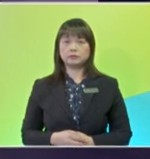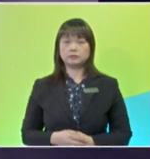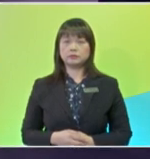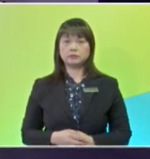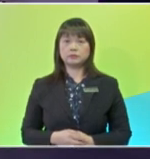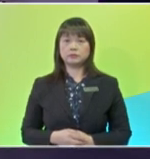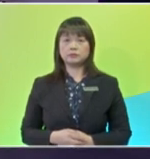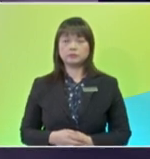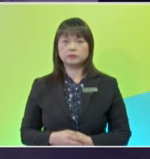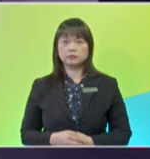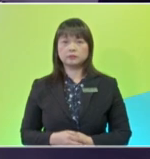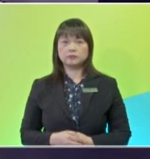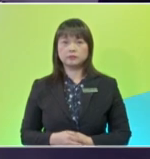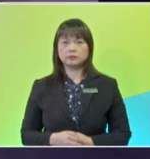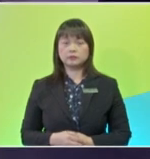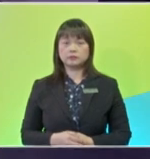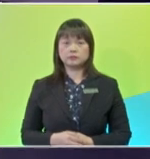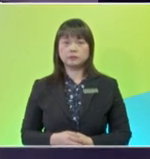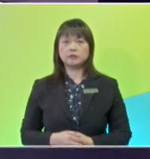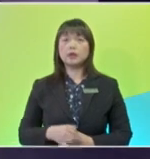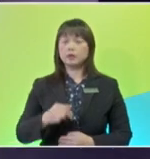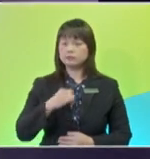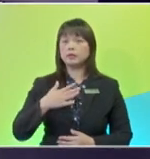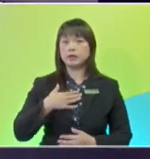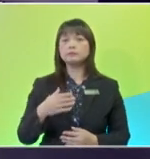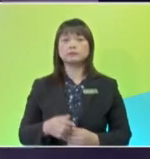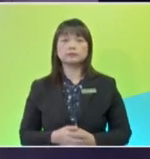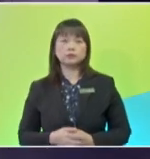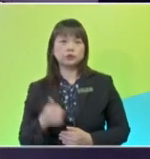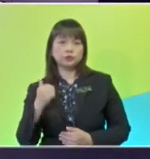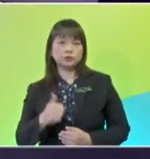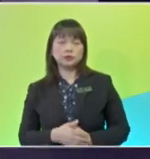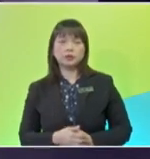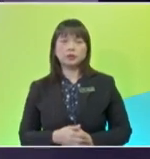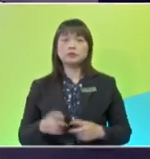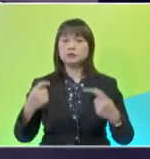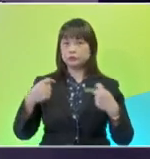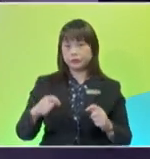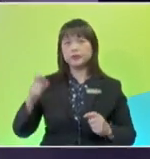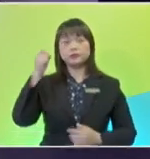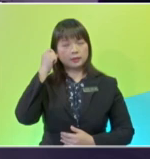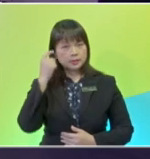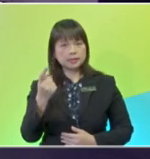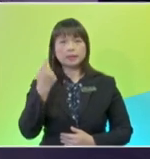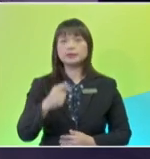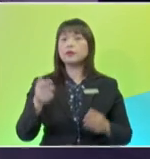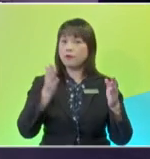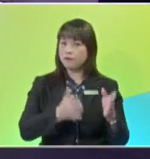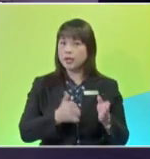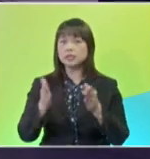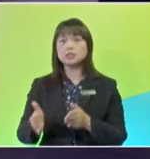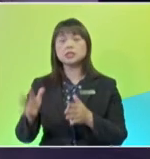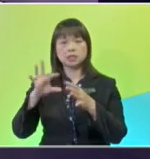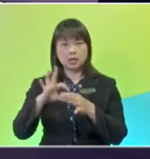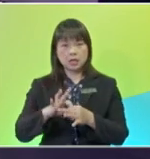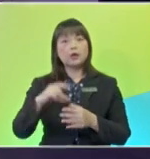absorb. Are you okay with it? I'm good. I'm just trying to understand the phases of moon and relate it to our day-to-day life,